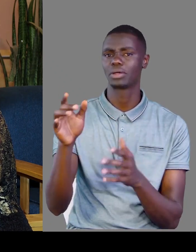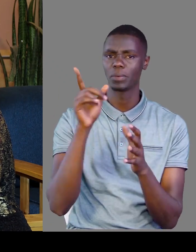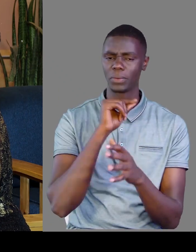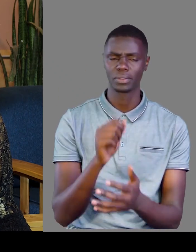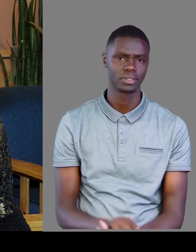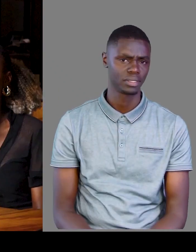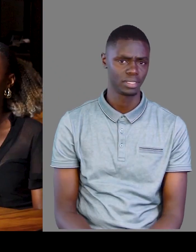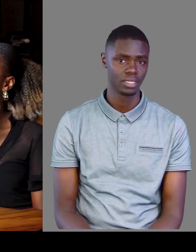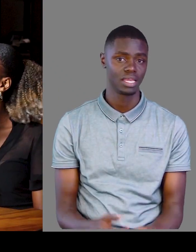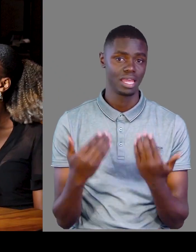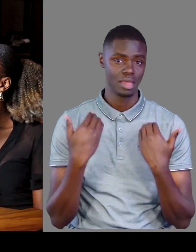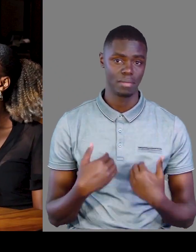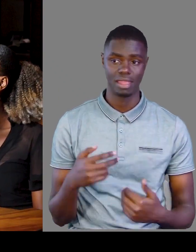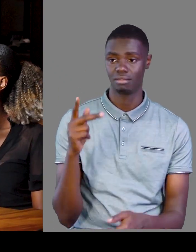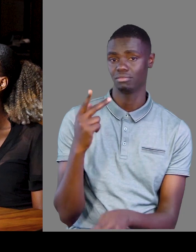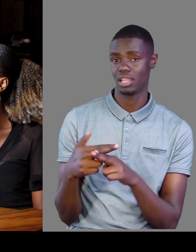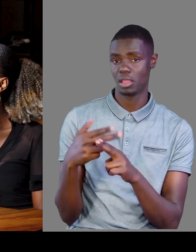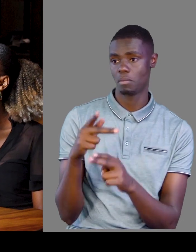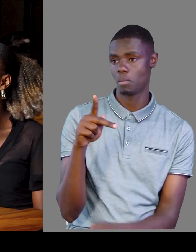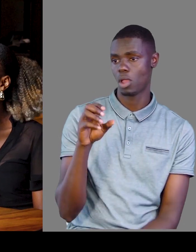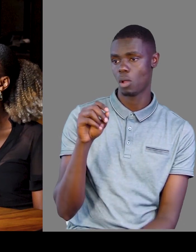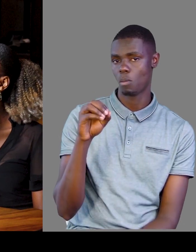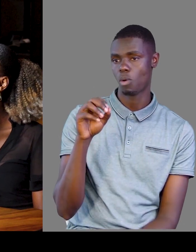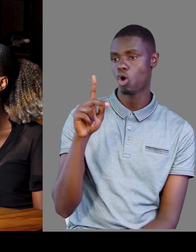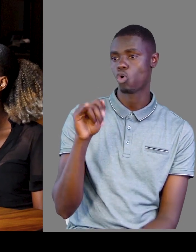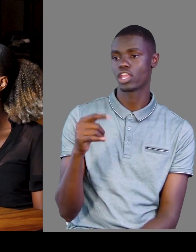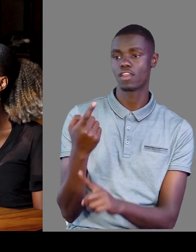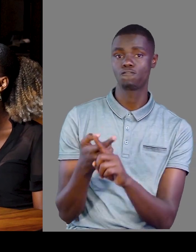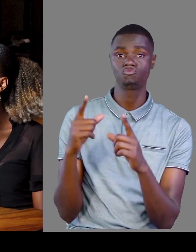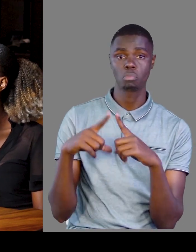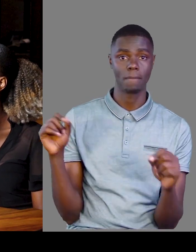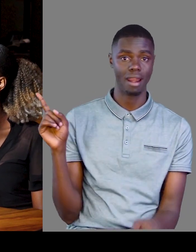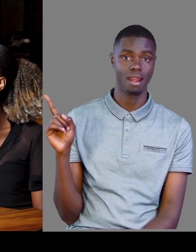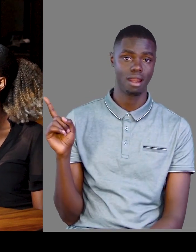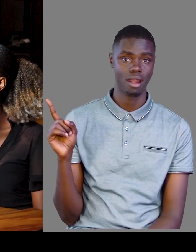kwanza. Yeah. So mimi naitwa Koki. Nimetoka Japan.